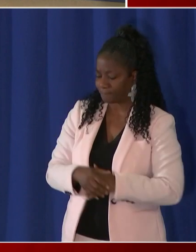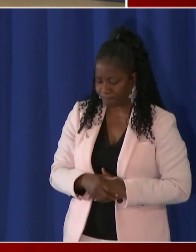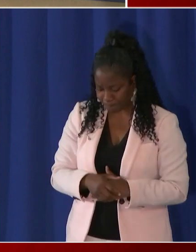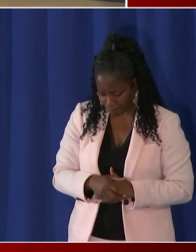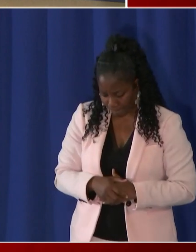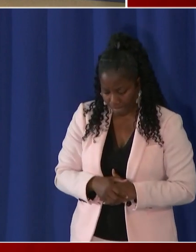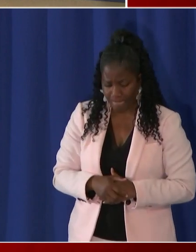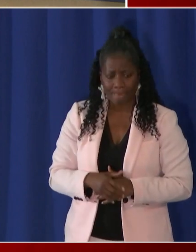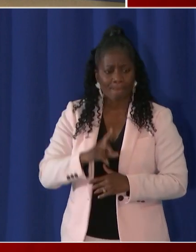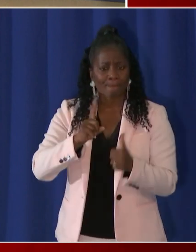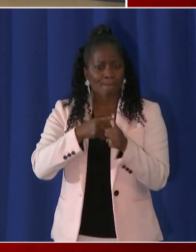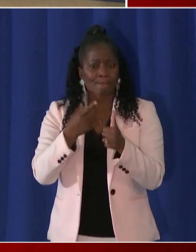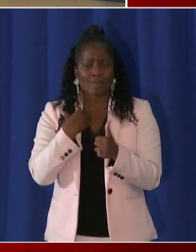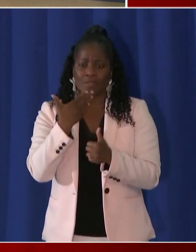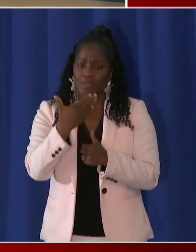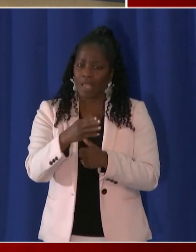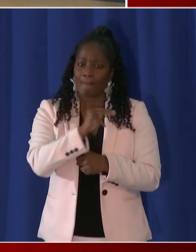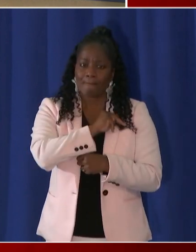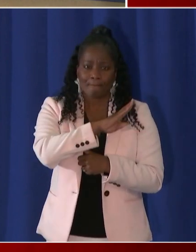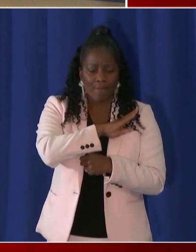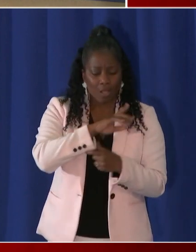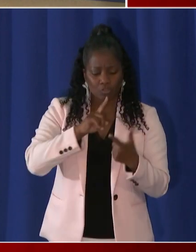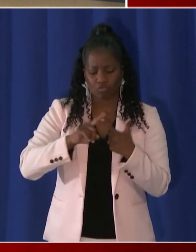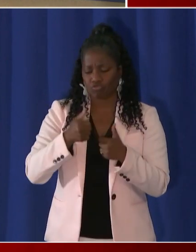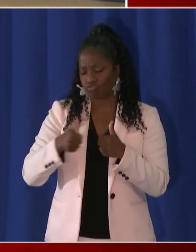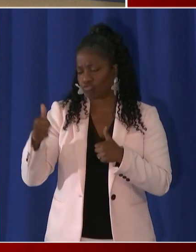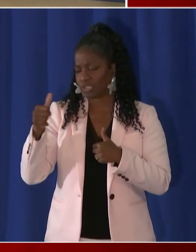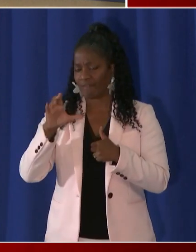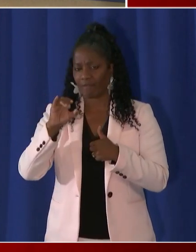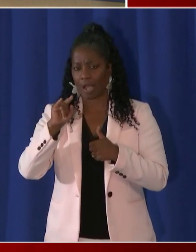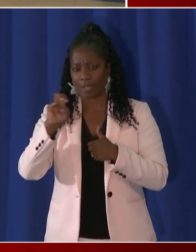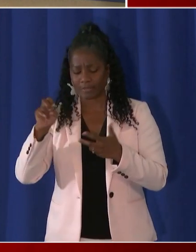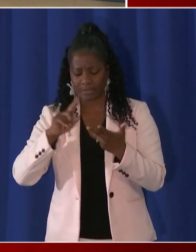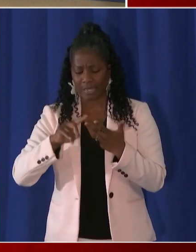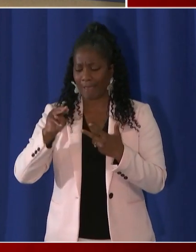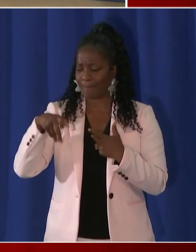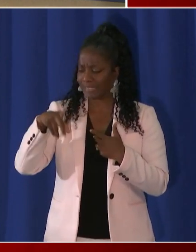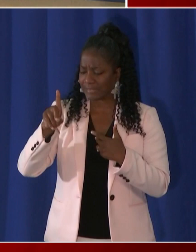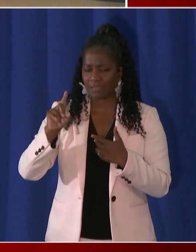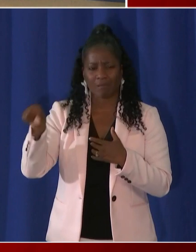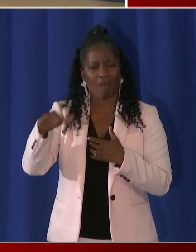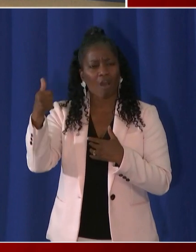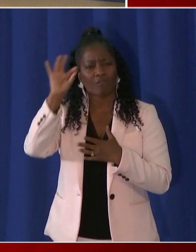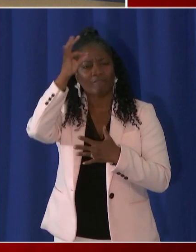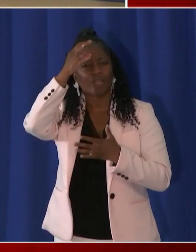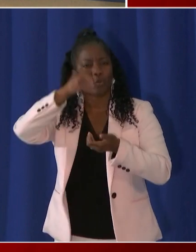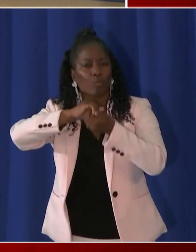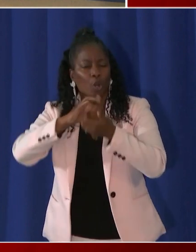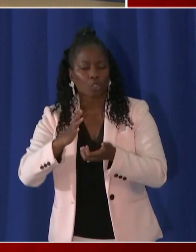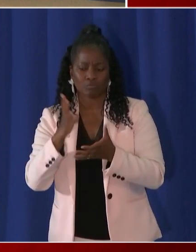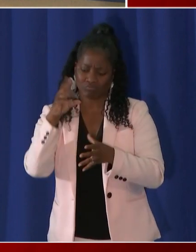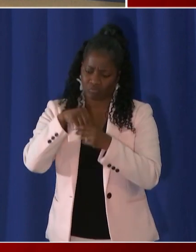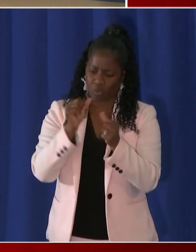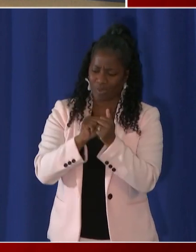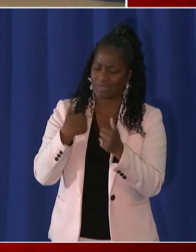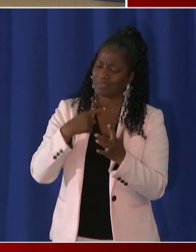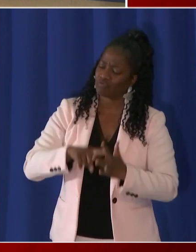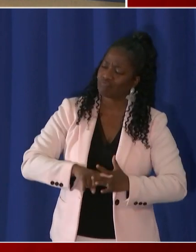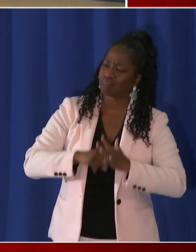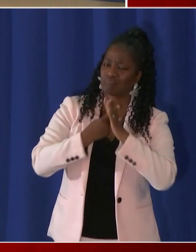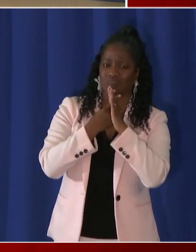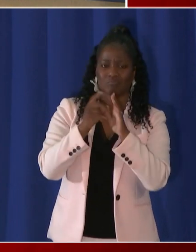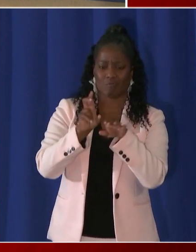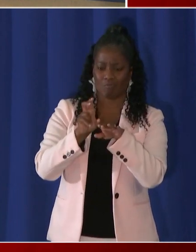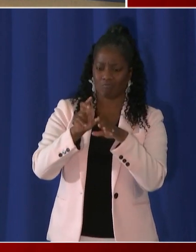and thank Mayor Bowser, Chief Conte, MPD, and the other federal partners for being part of this incredible launch.